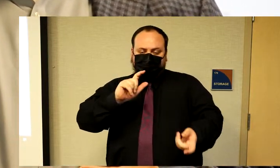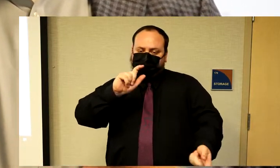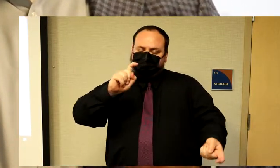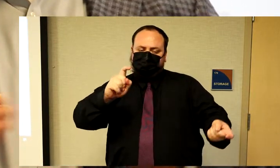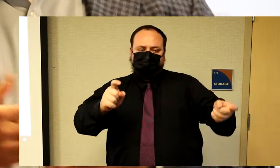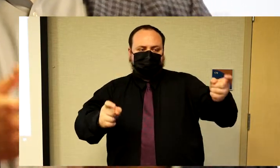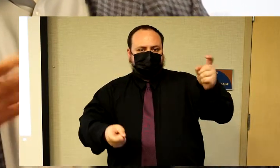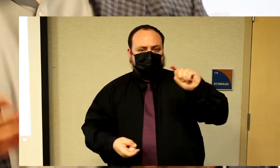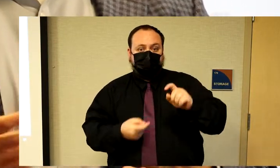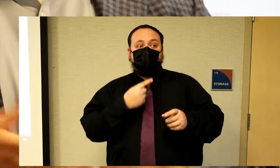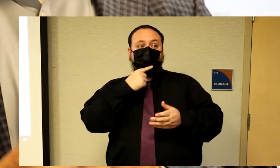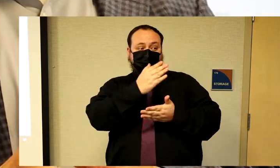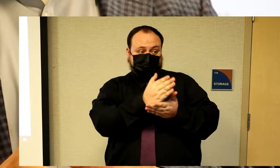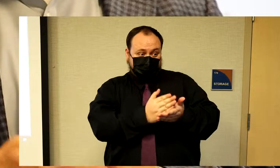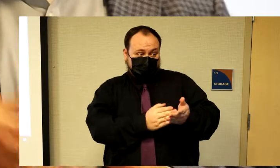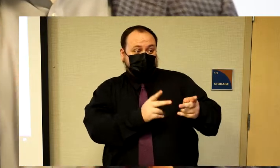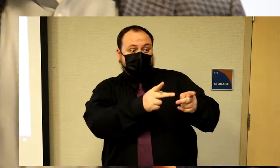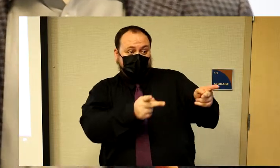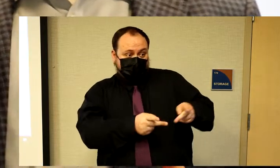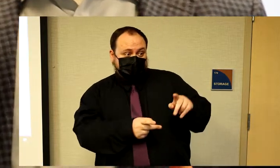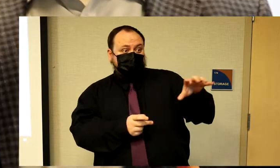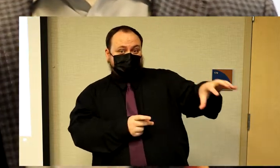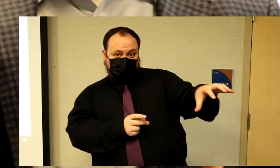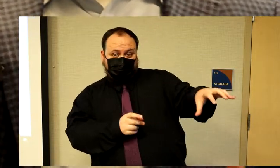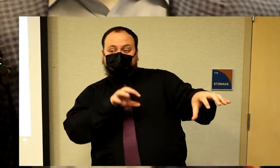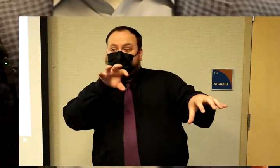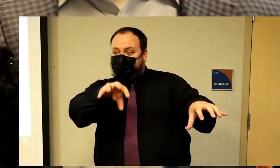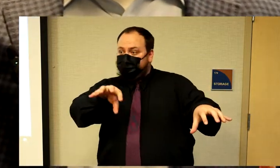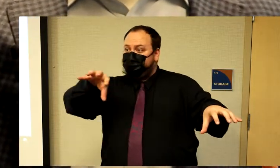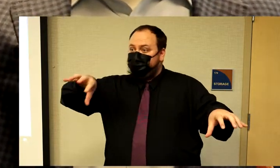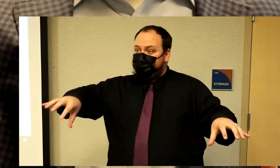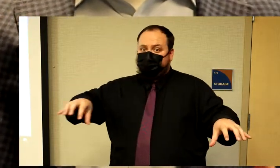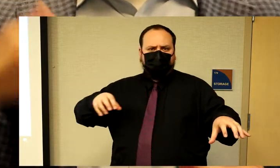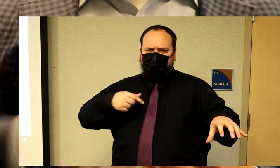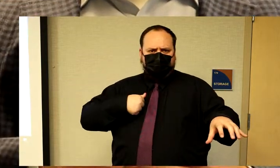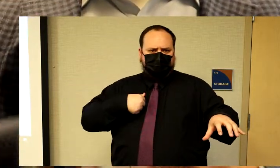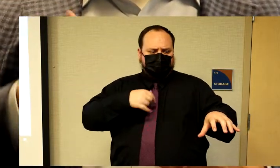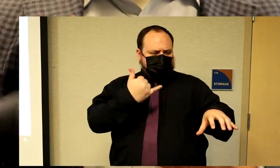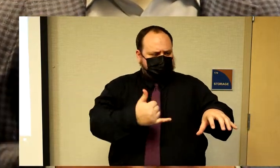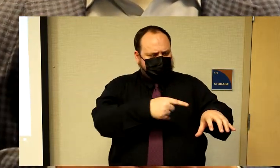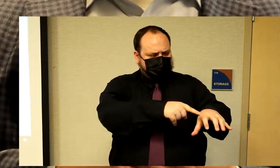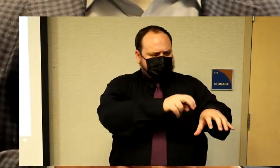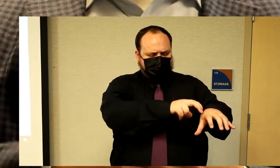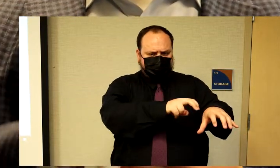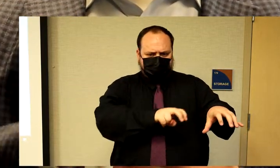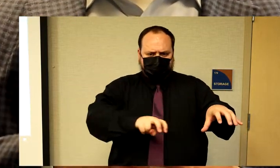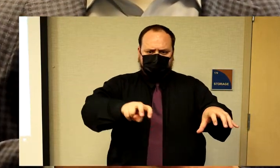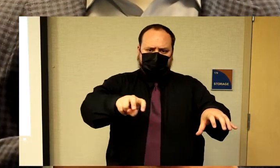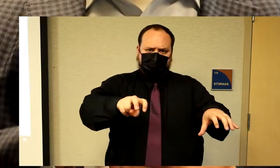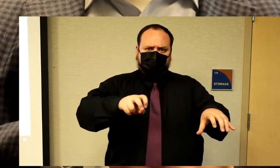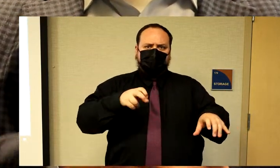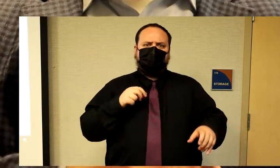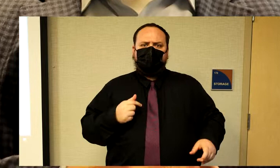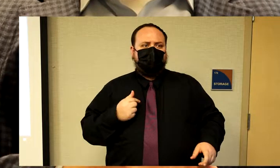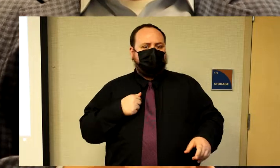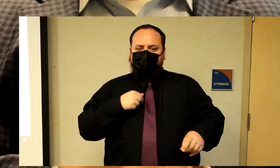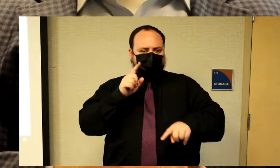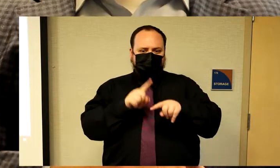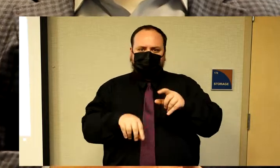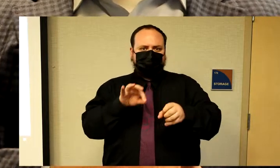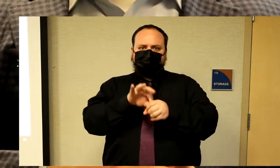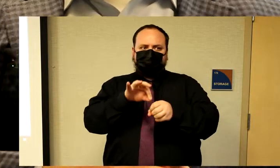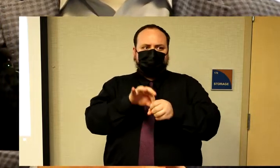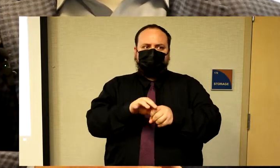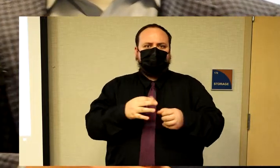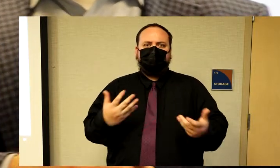some areas that will technically people say, well, that's, I'm being deferred, meaning that I elected somebody in 2020 and I'm not